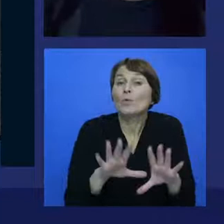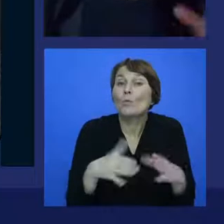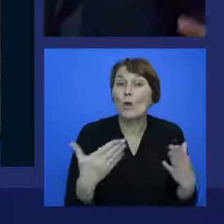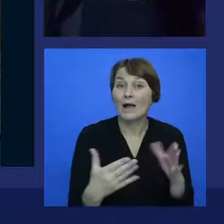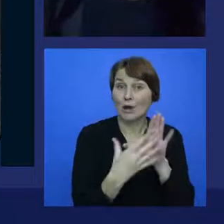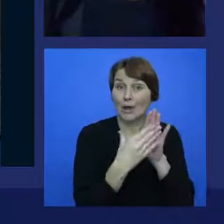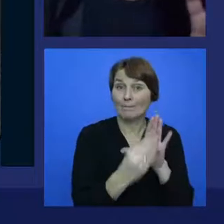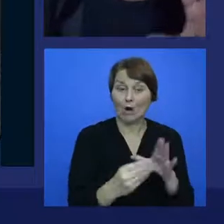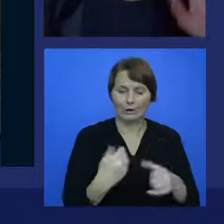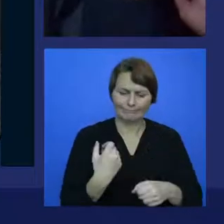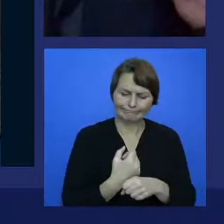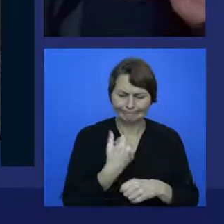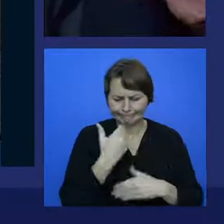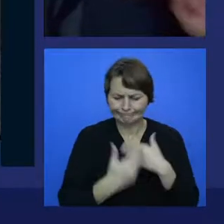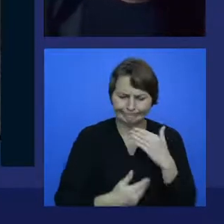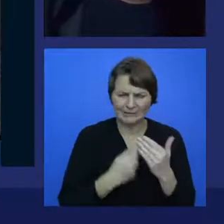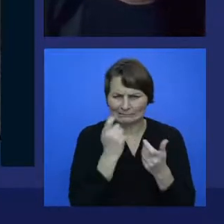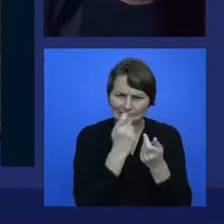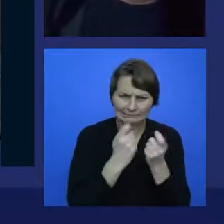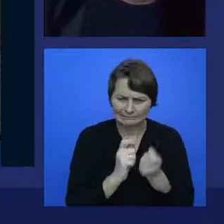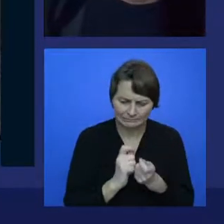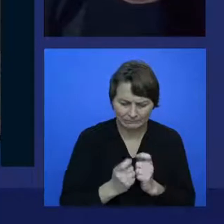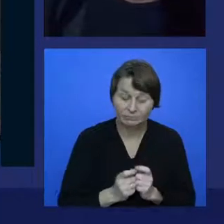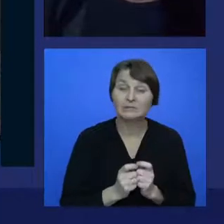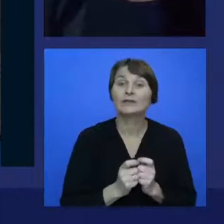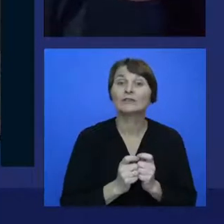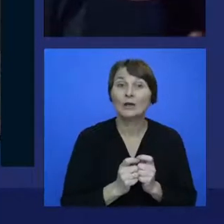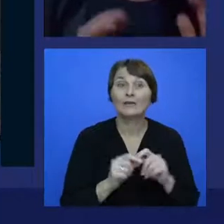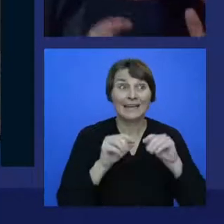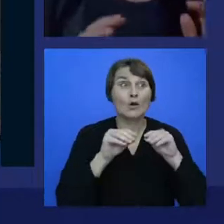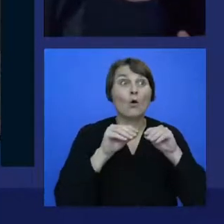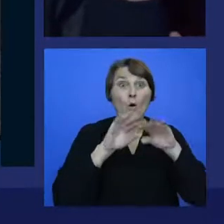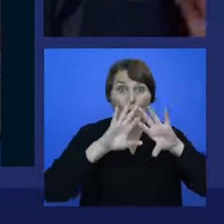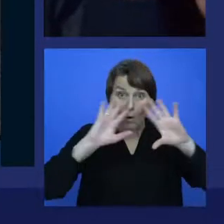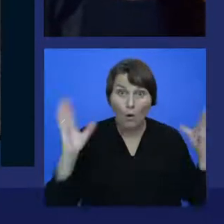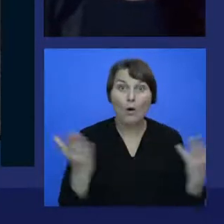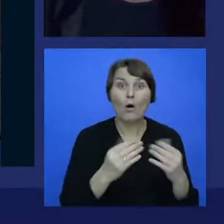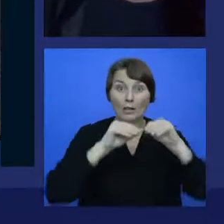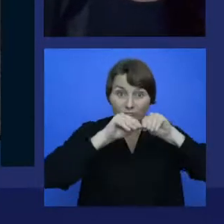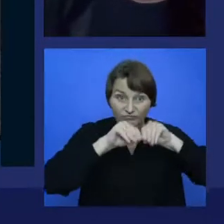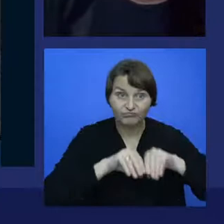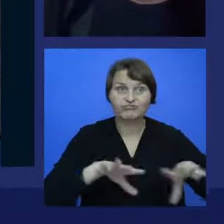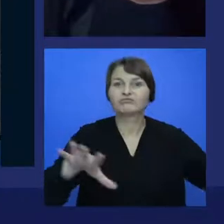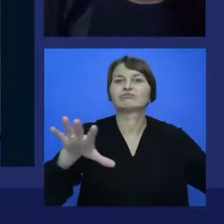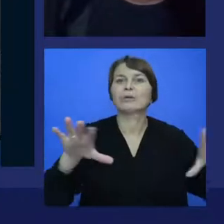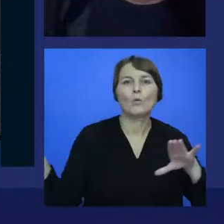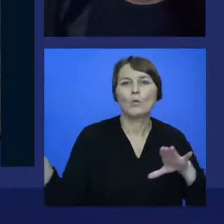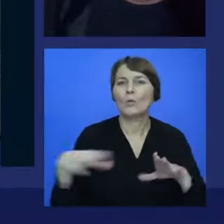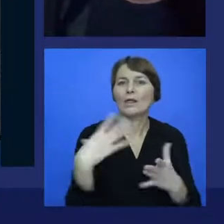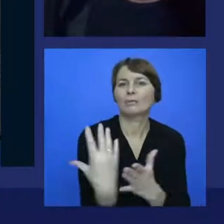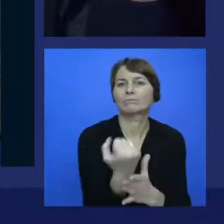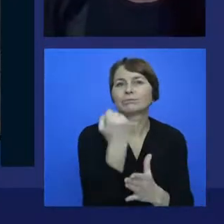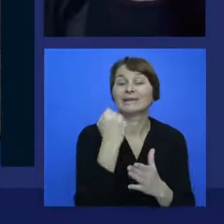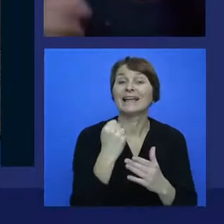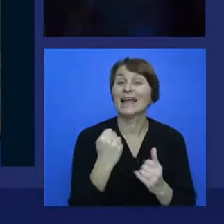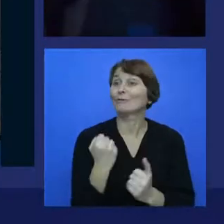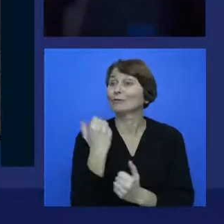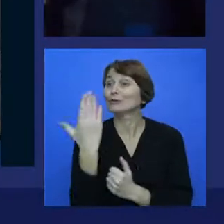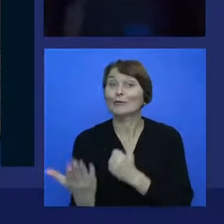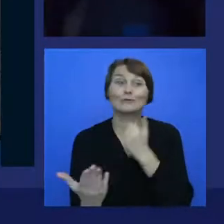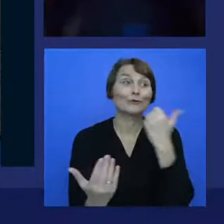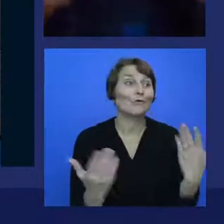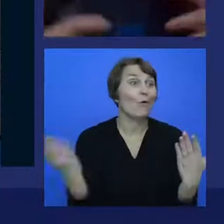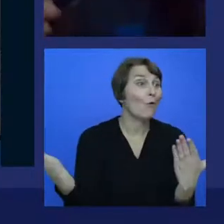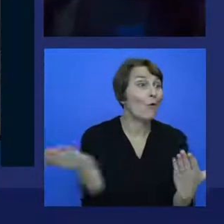production, the reality is that everyone's going to be using it. And the only way to truly serve those people we're building for is to make sure